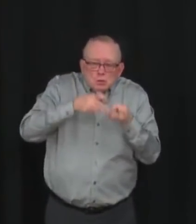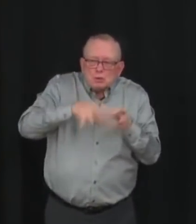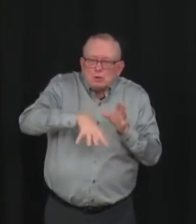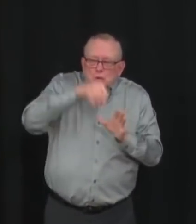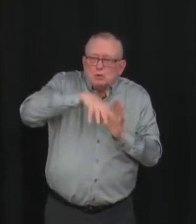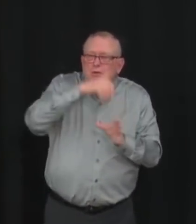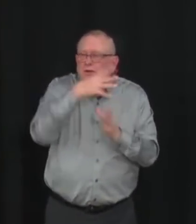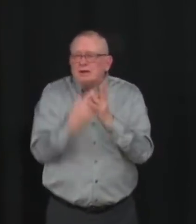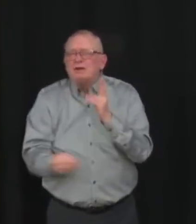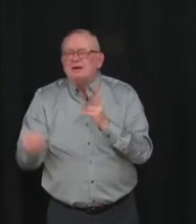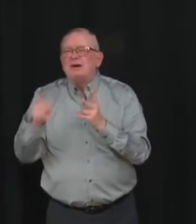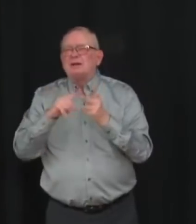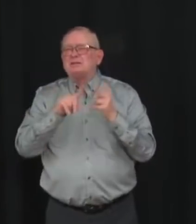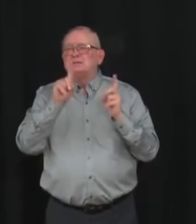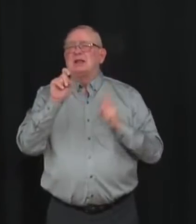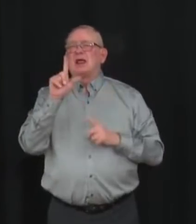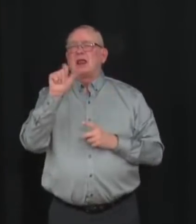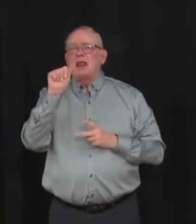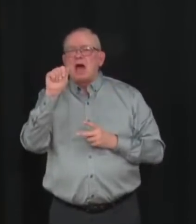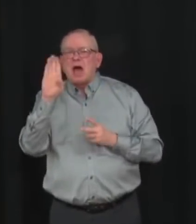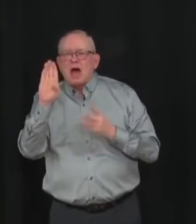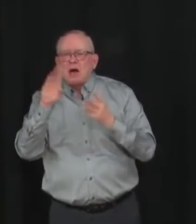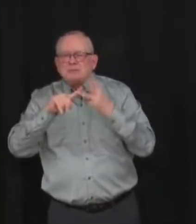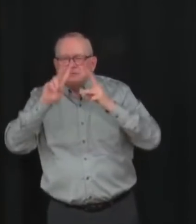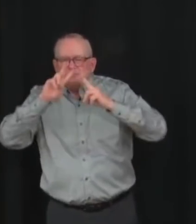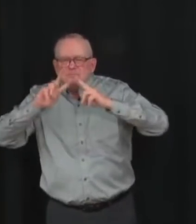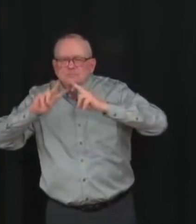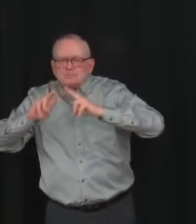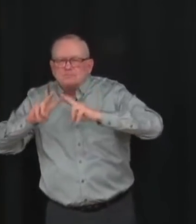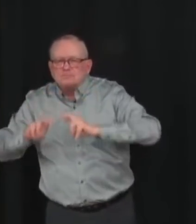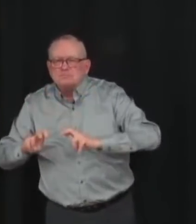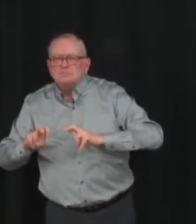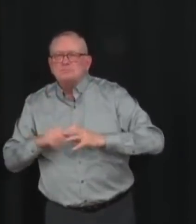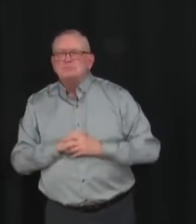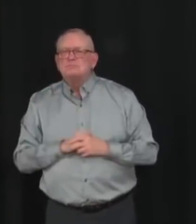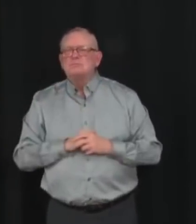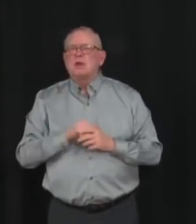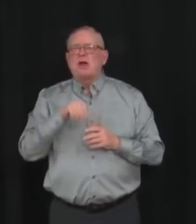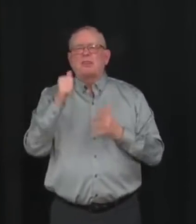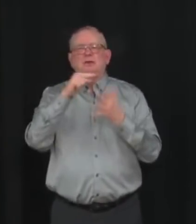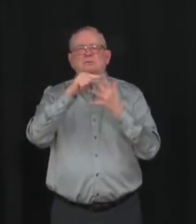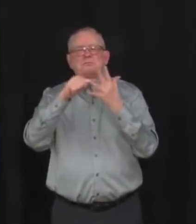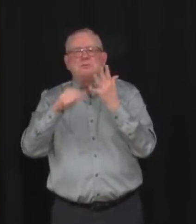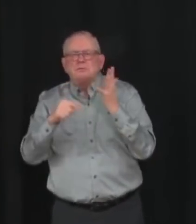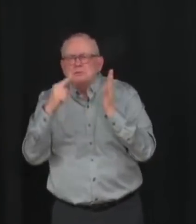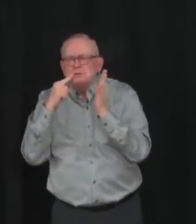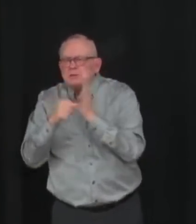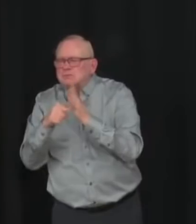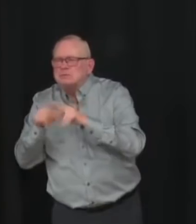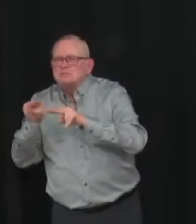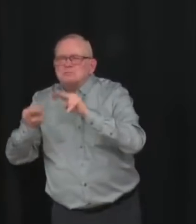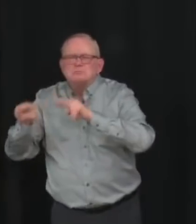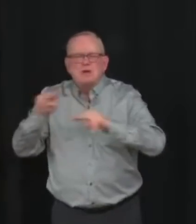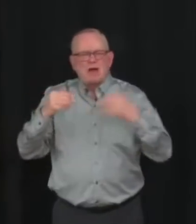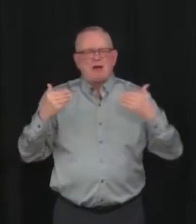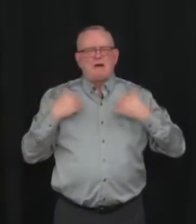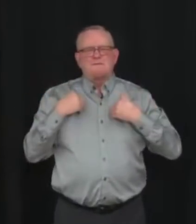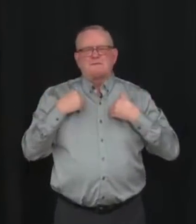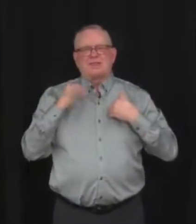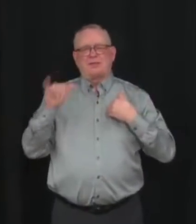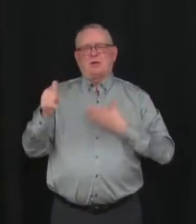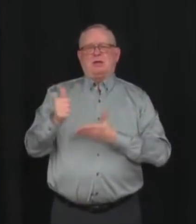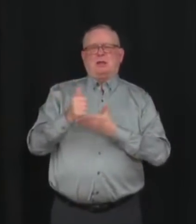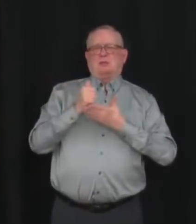as serology sampling. In addition, we are still able to monitor severe outcomes due to COVID-19 with no